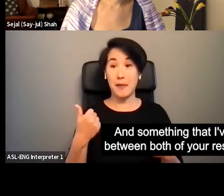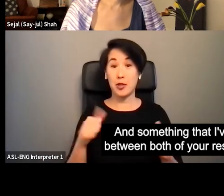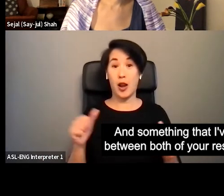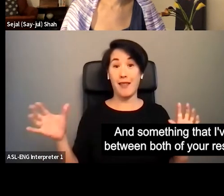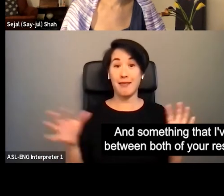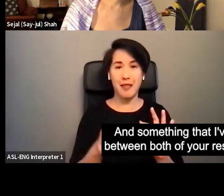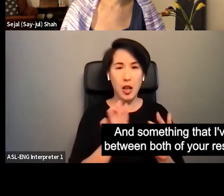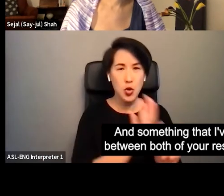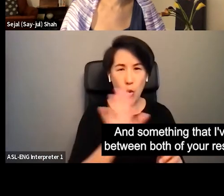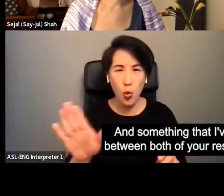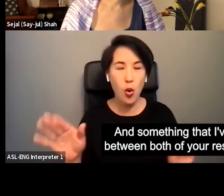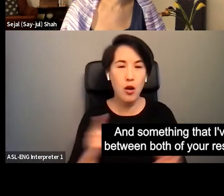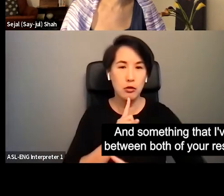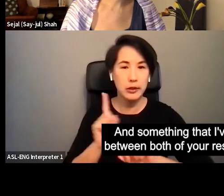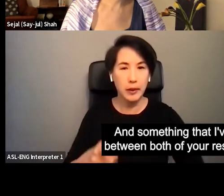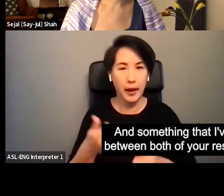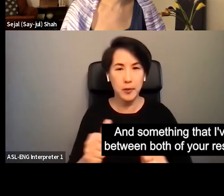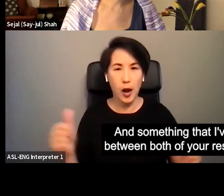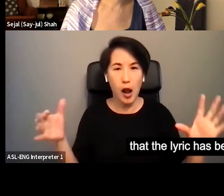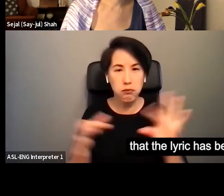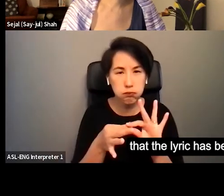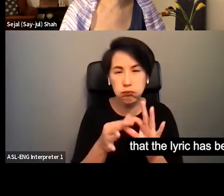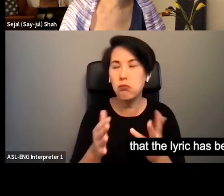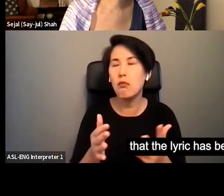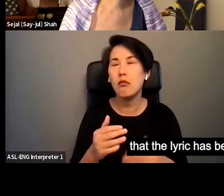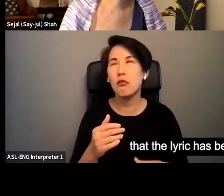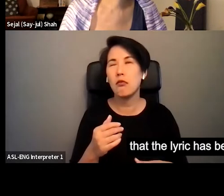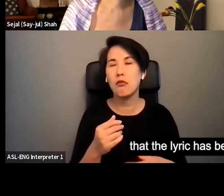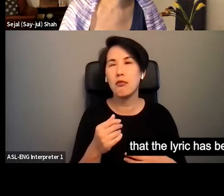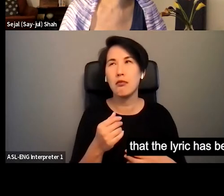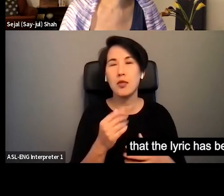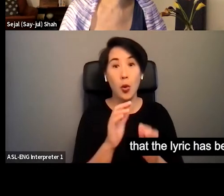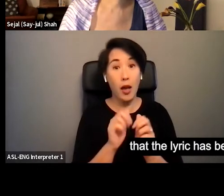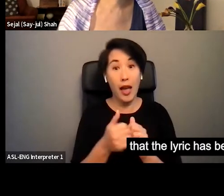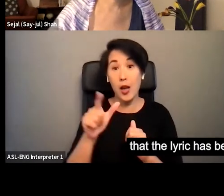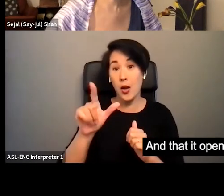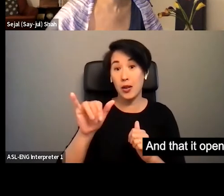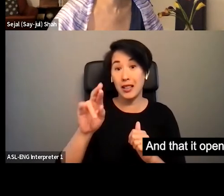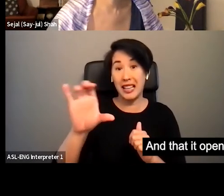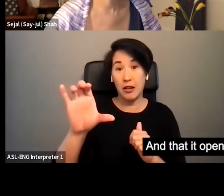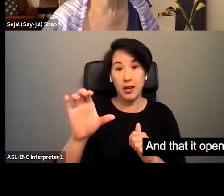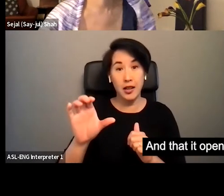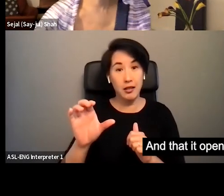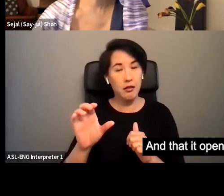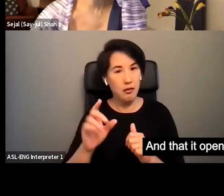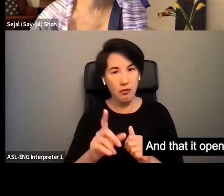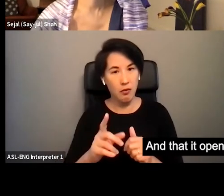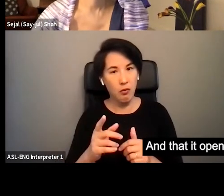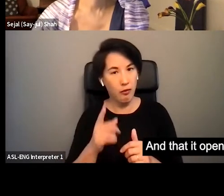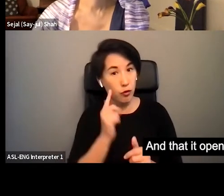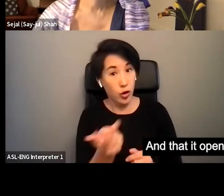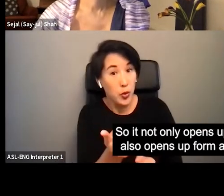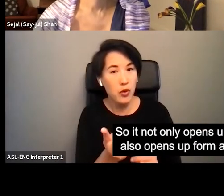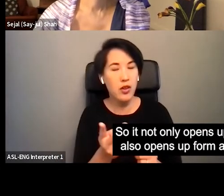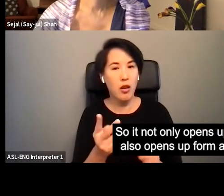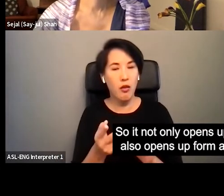both of your responses has been the way that the lyric has been liberatory for you, and that it opens up